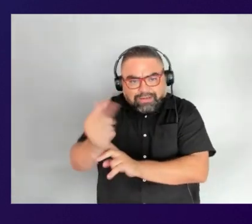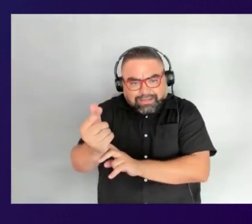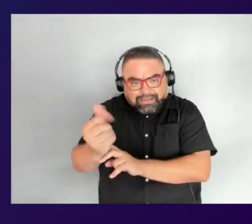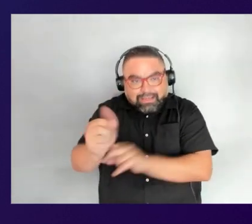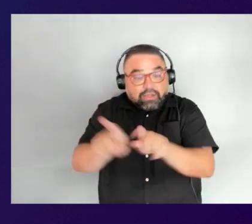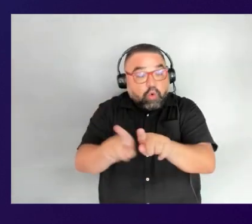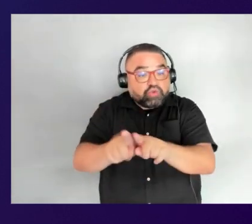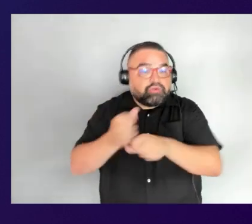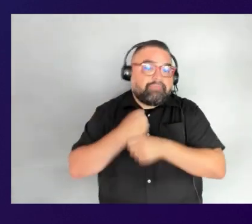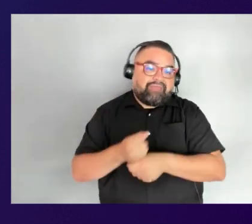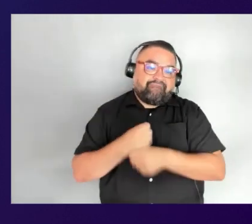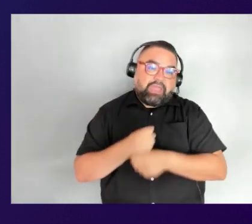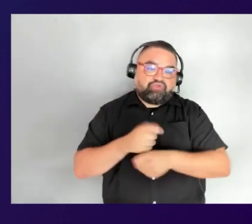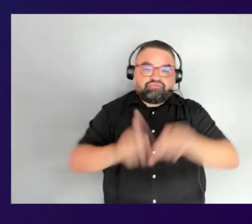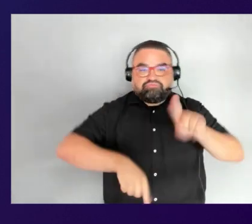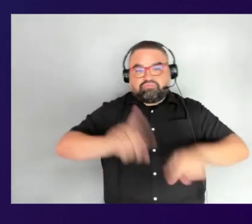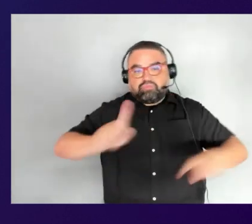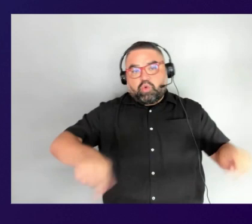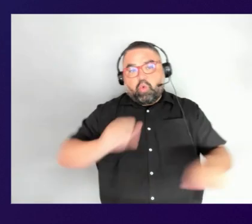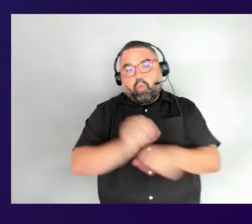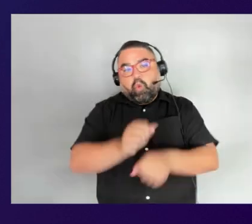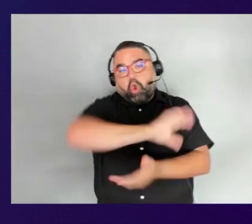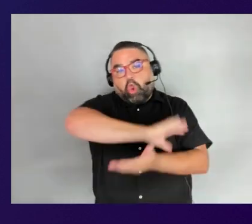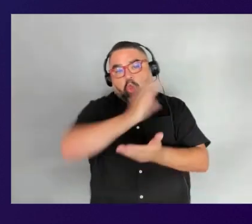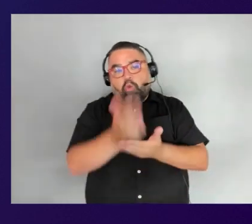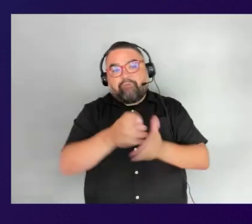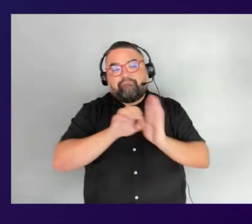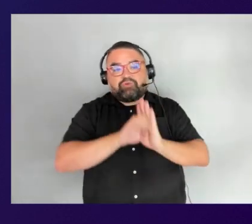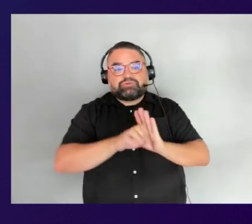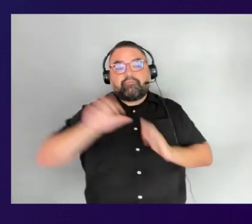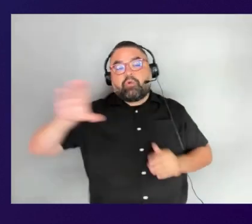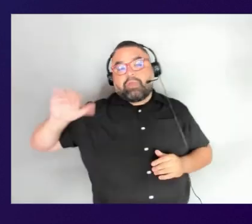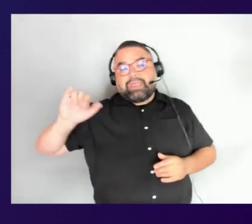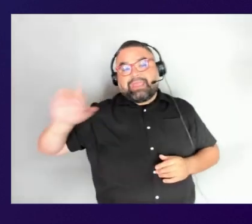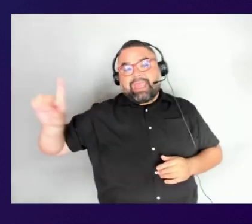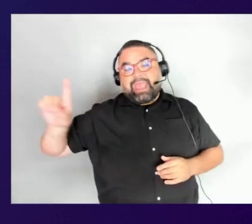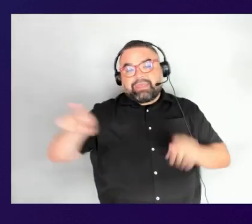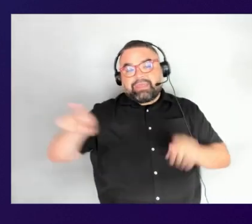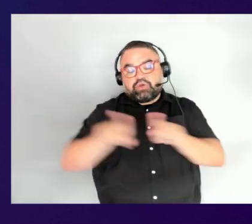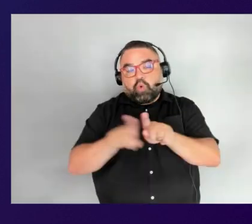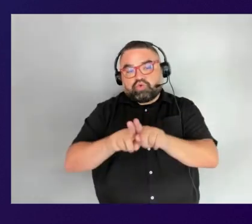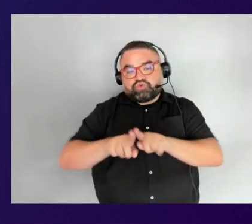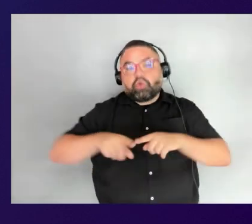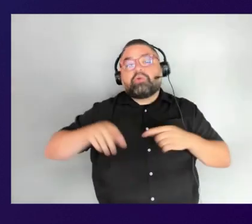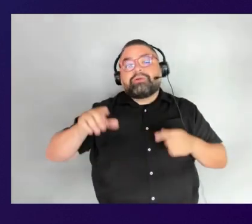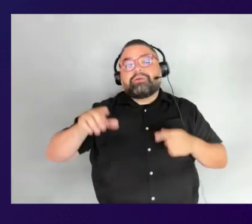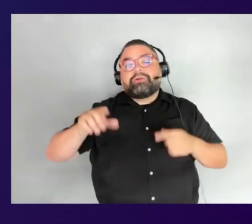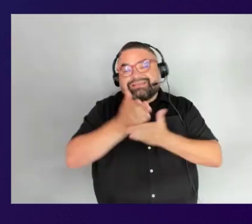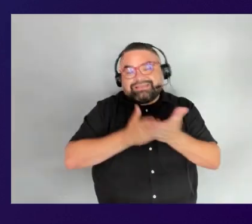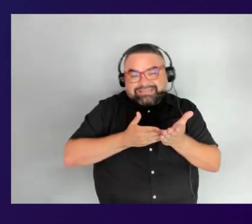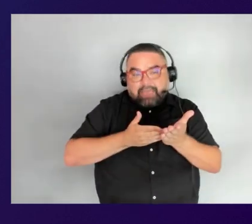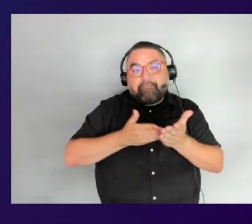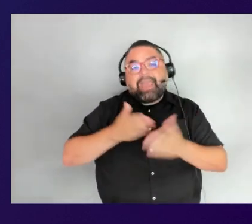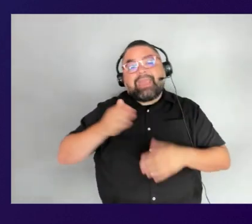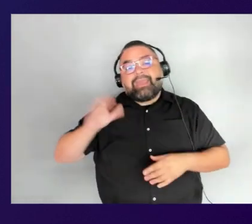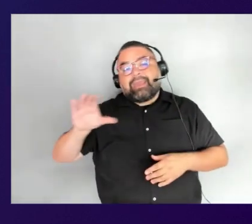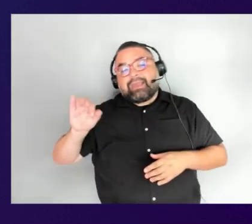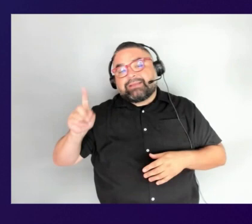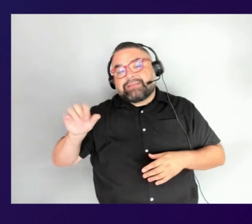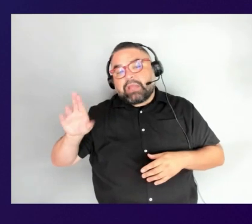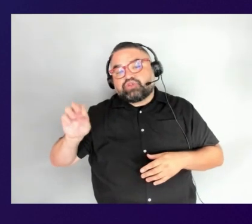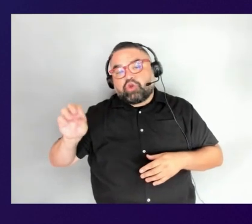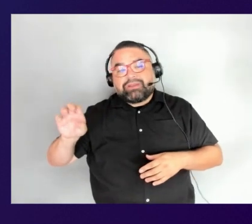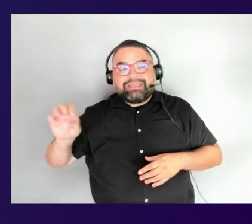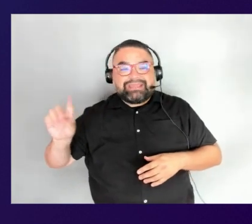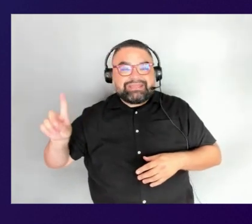workloads, ranging from things like CAD to semiconductor and EDA type workflows. And then lastly, we have data protection.